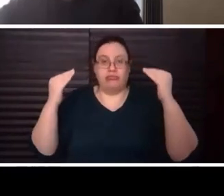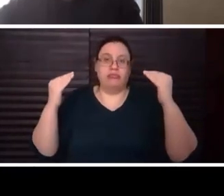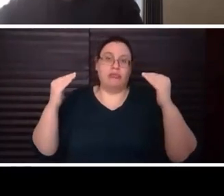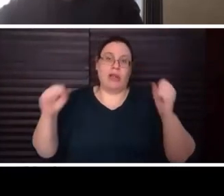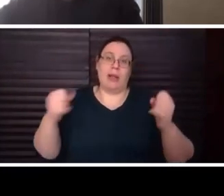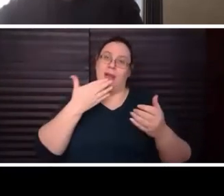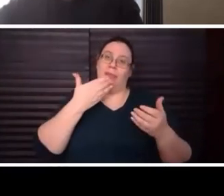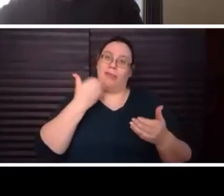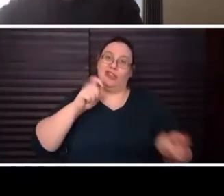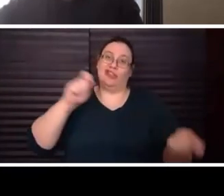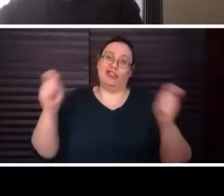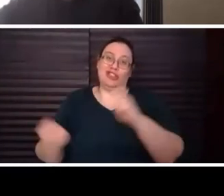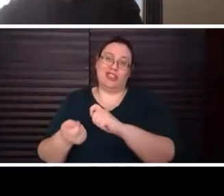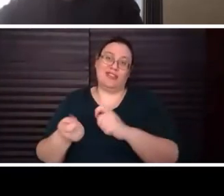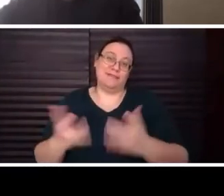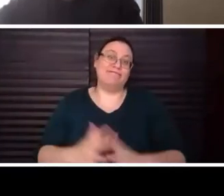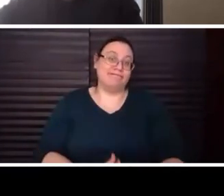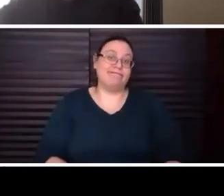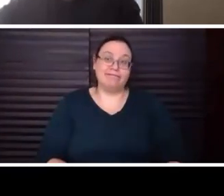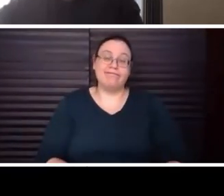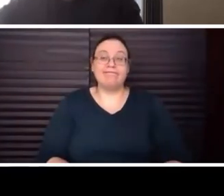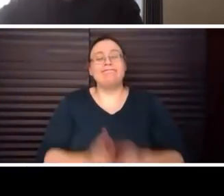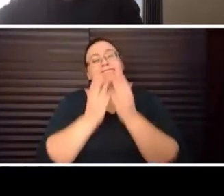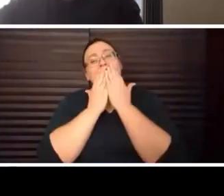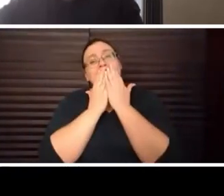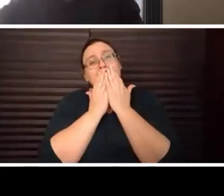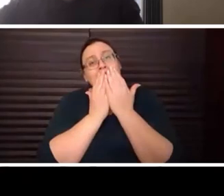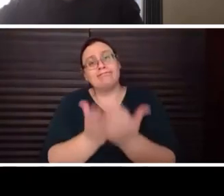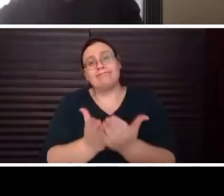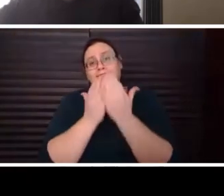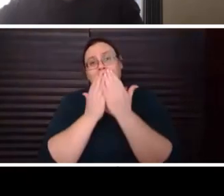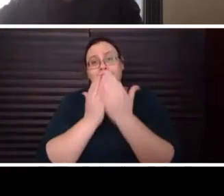change. Thank you. Thank you. Thanks, Chris.